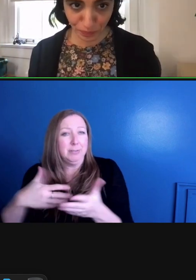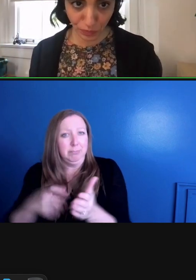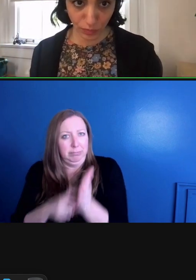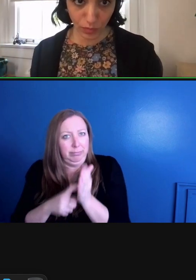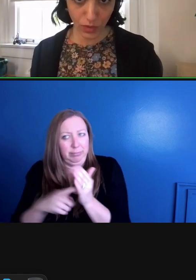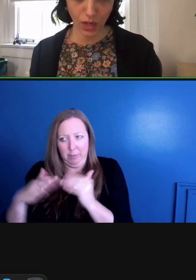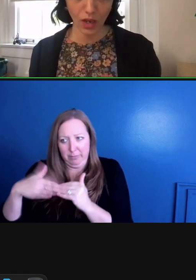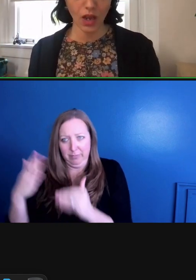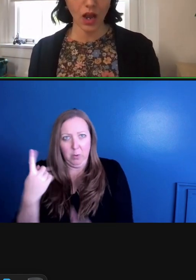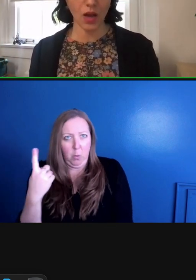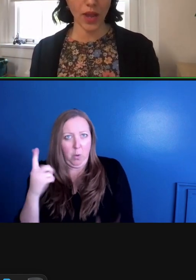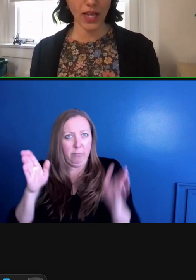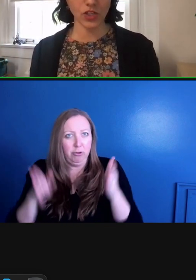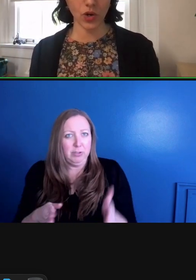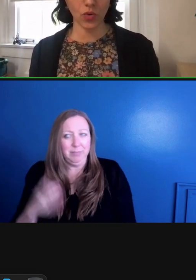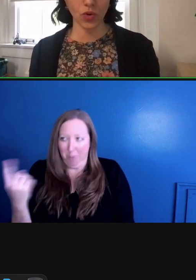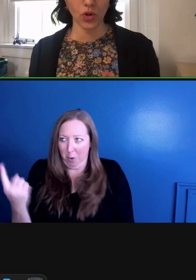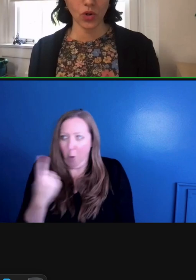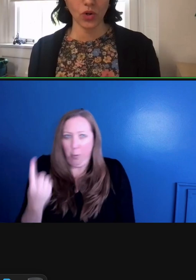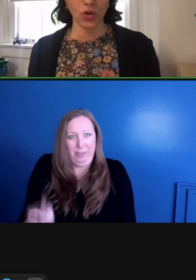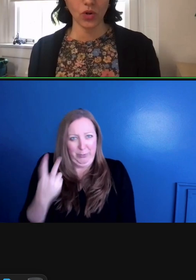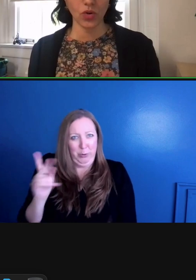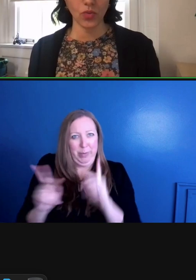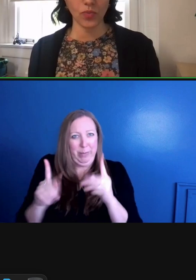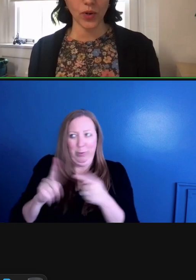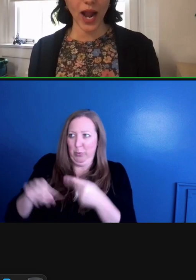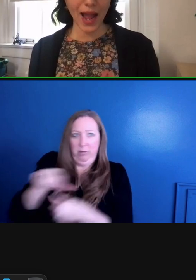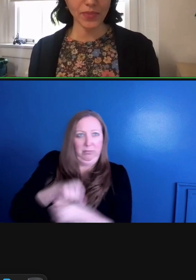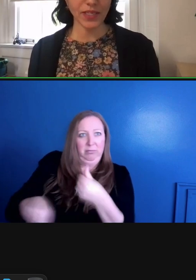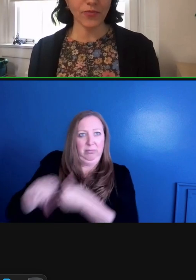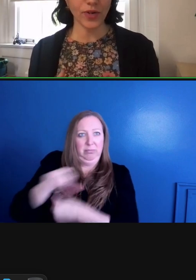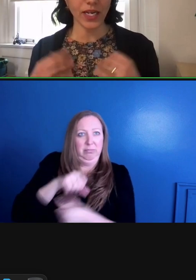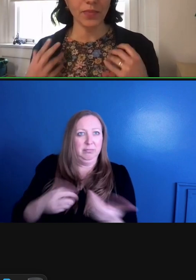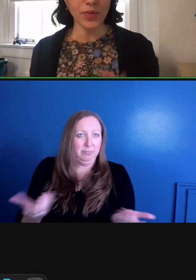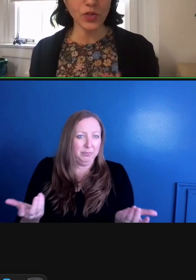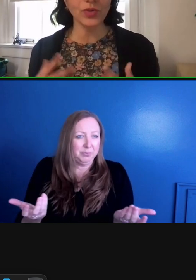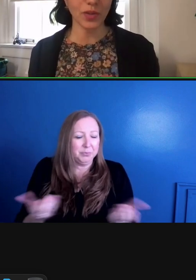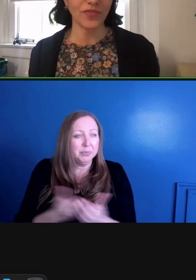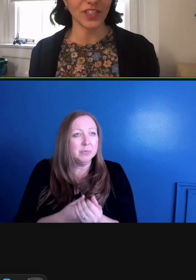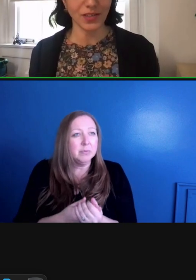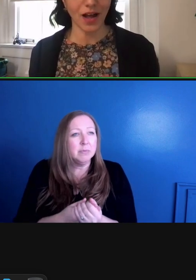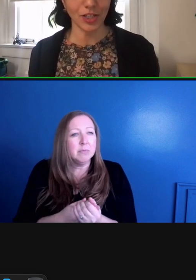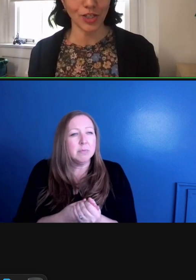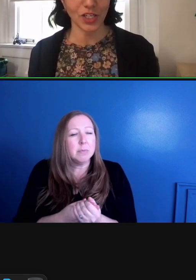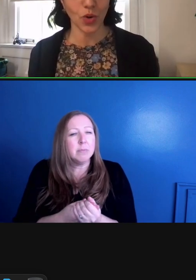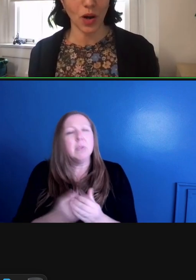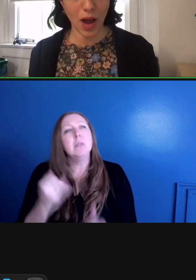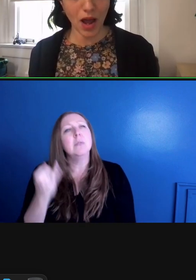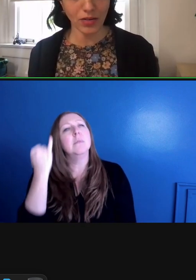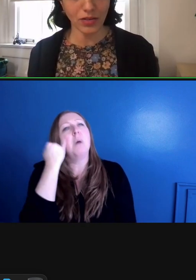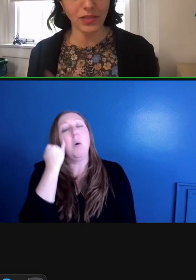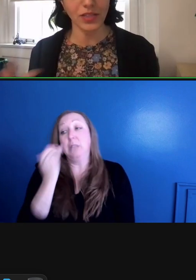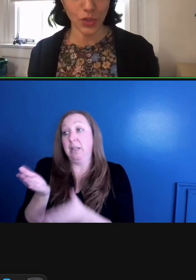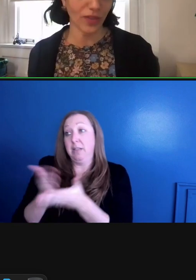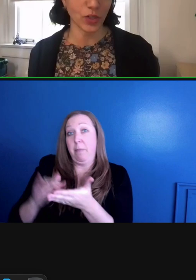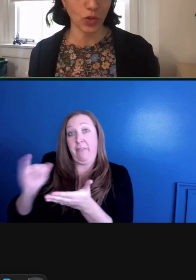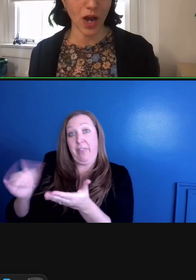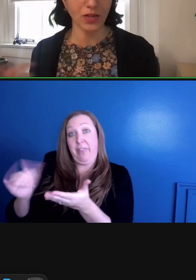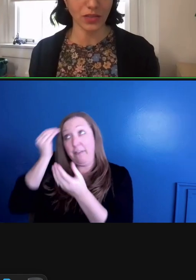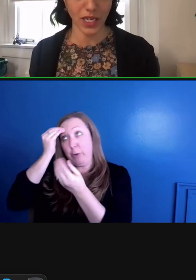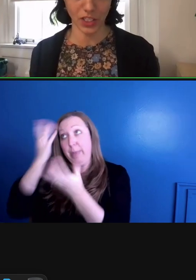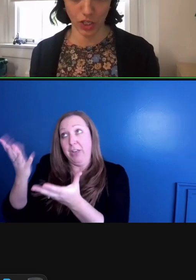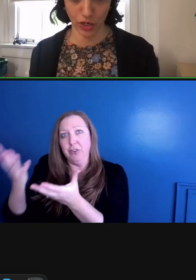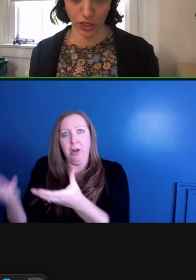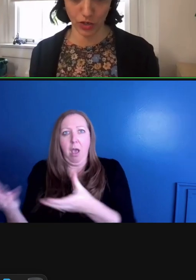interaction. And so perhaps if we imbue some of this knowledge into our models, into our